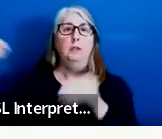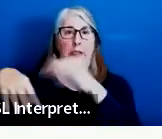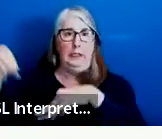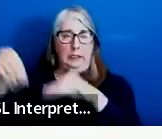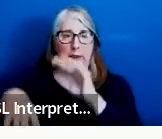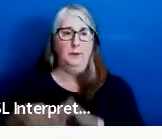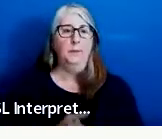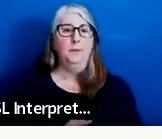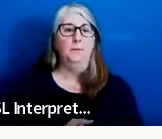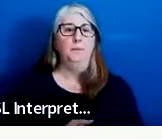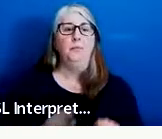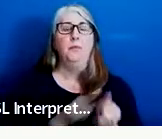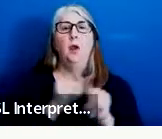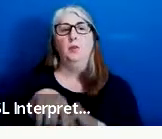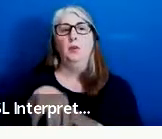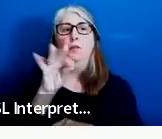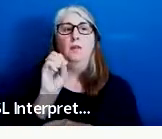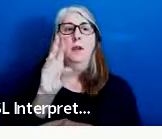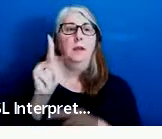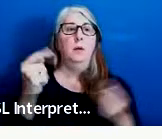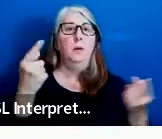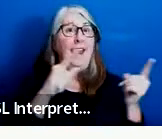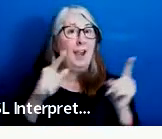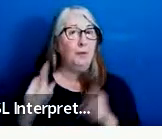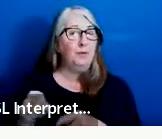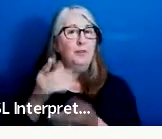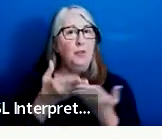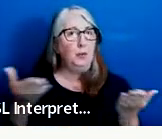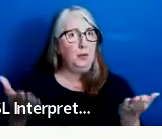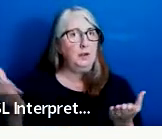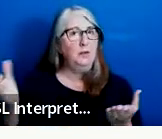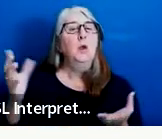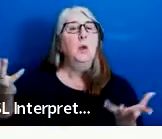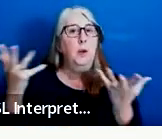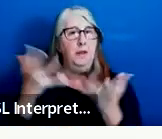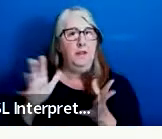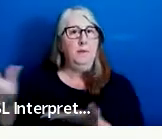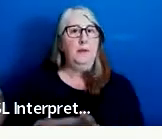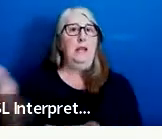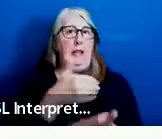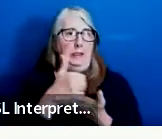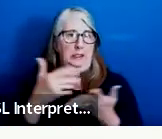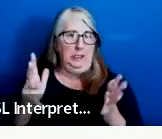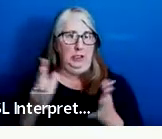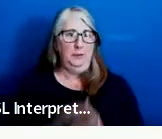Beyond that, you'll find out what happens to those materials once they're collected.